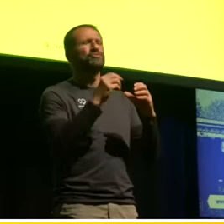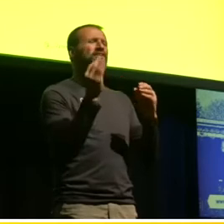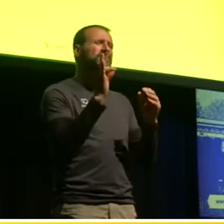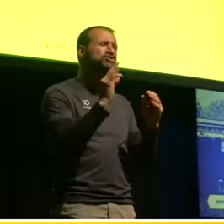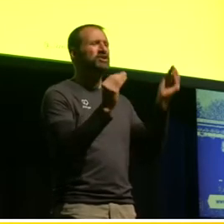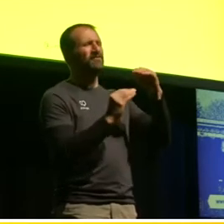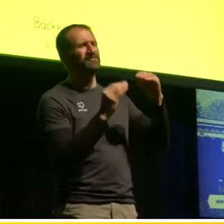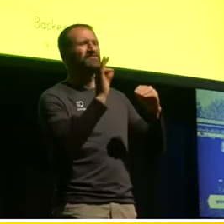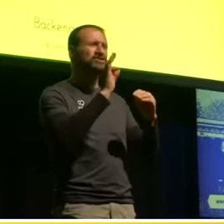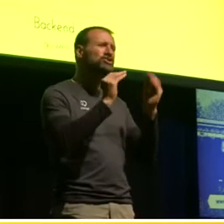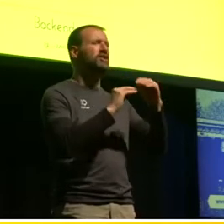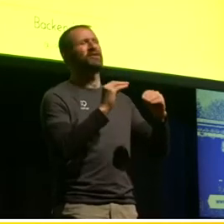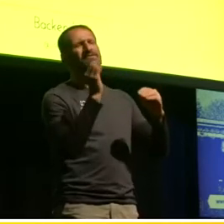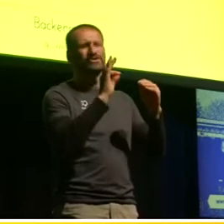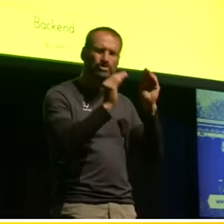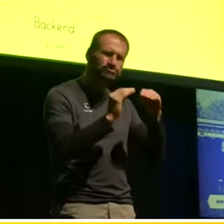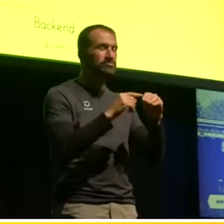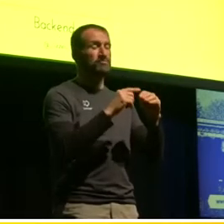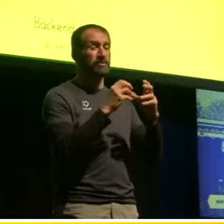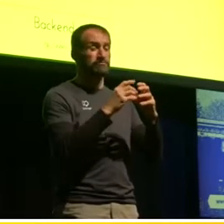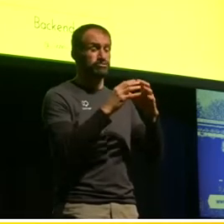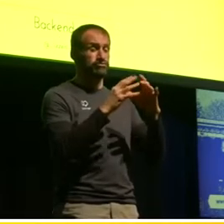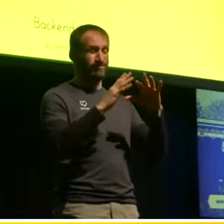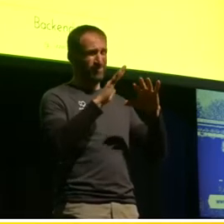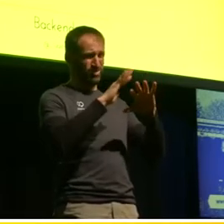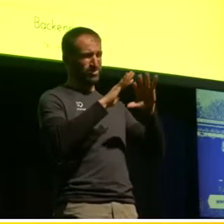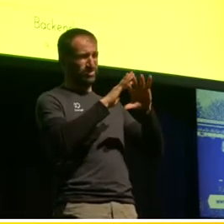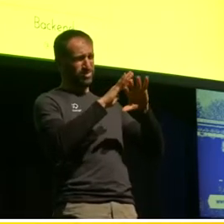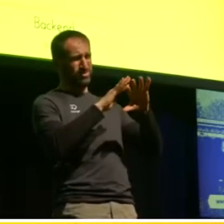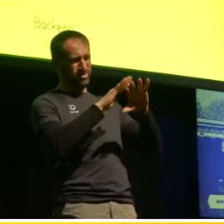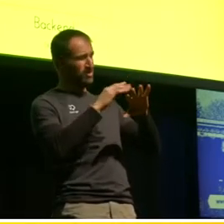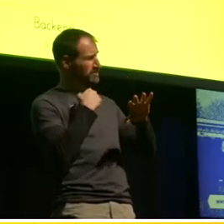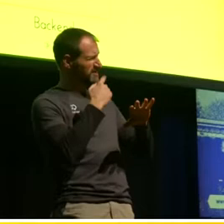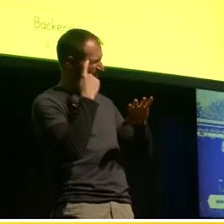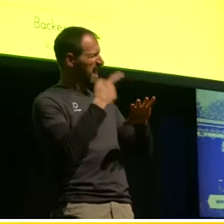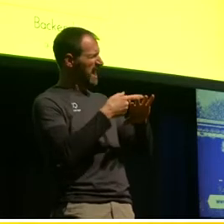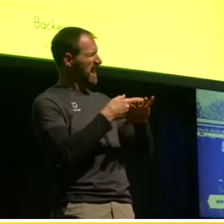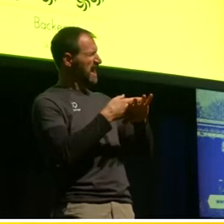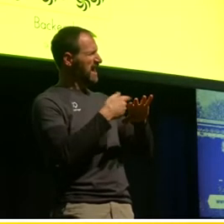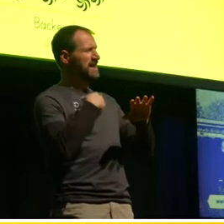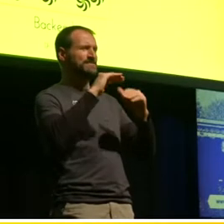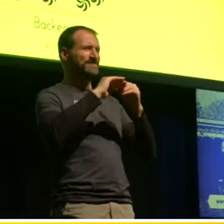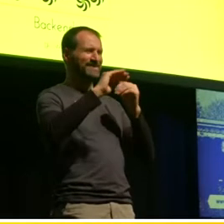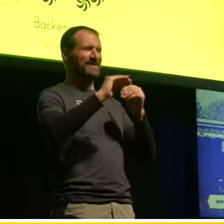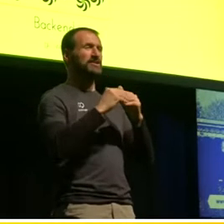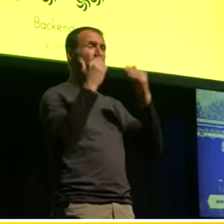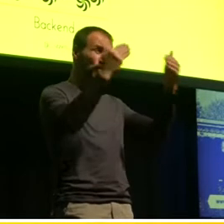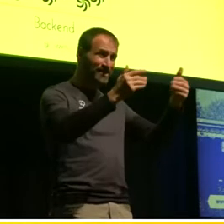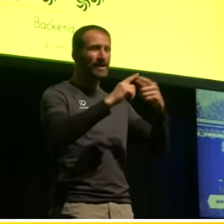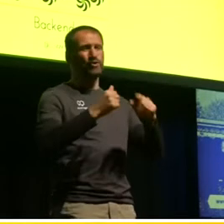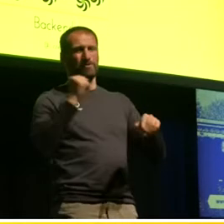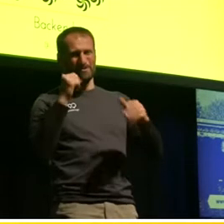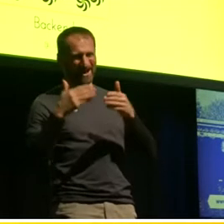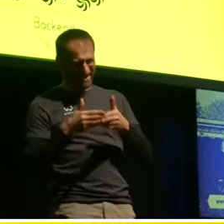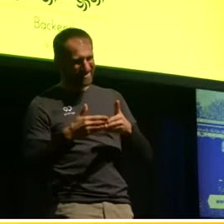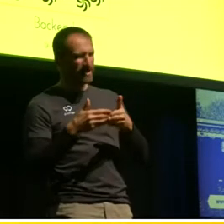like messy. And then you realize, hey, if we separate front end and back end, this will be better. So